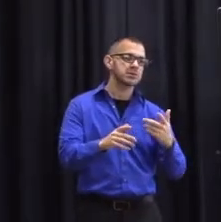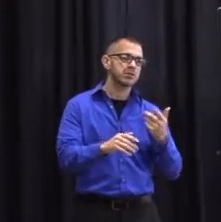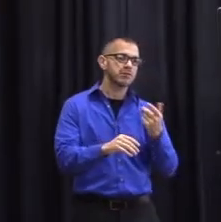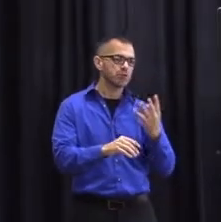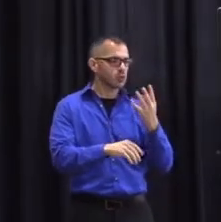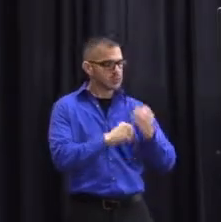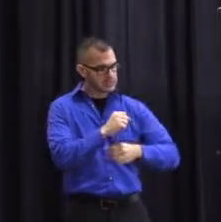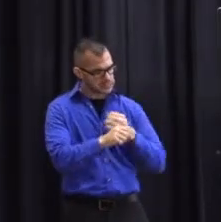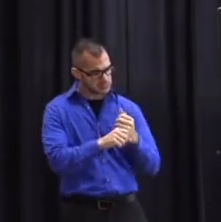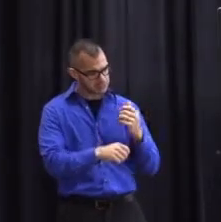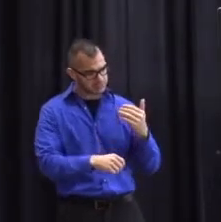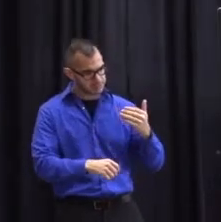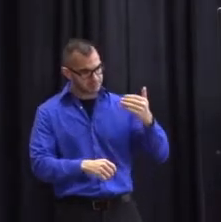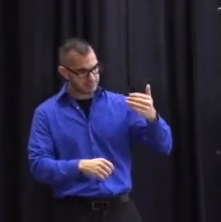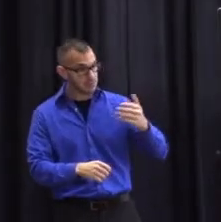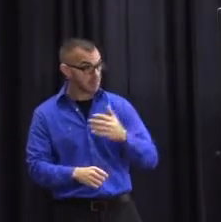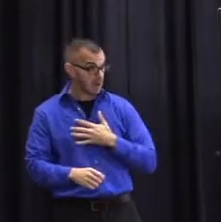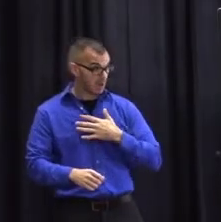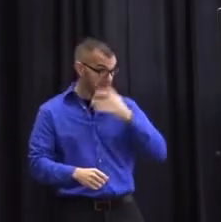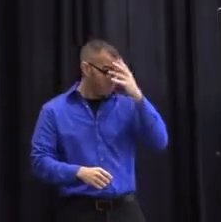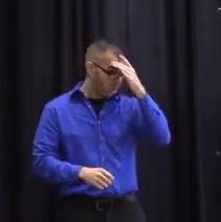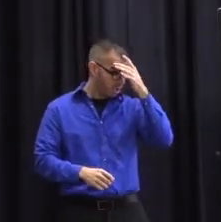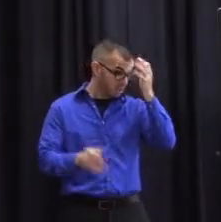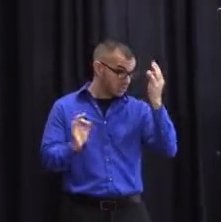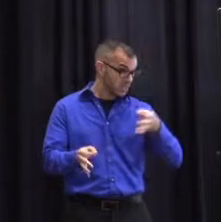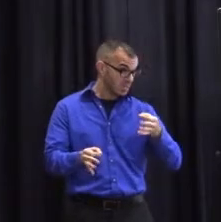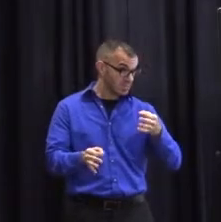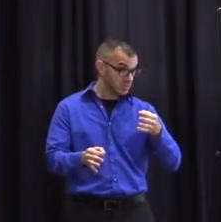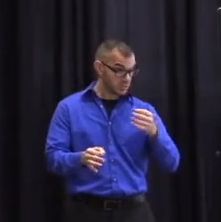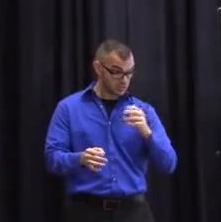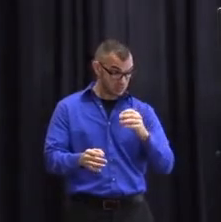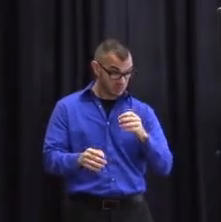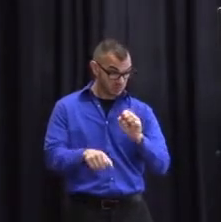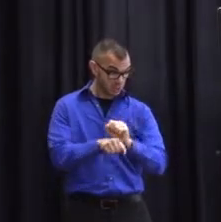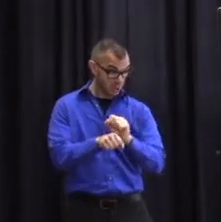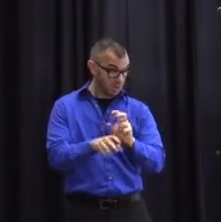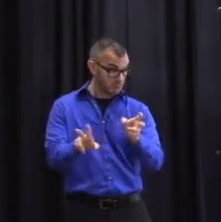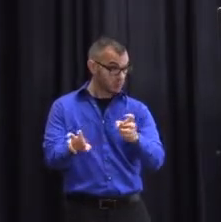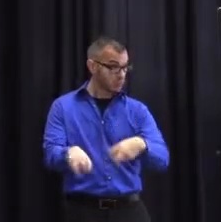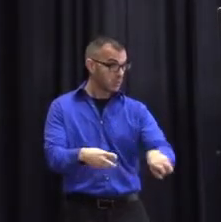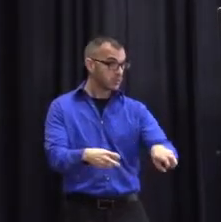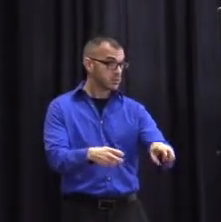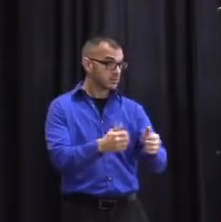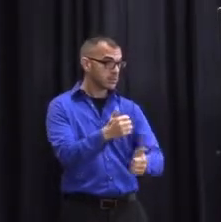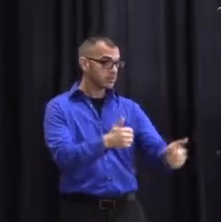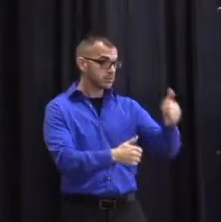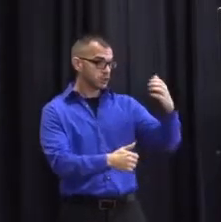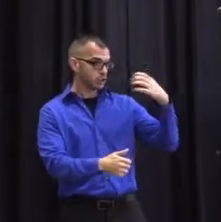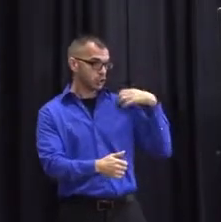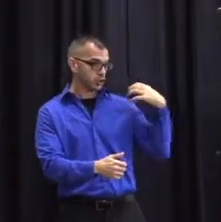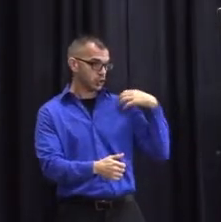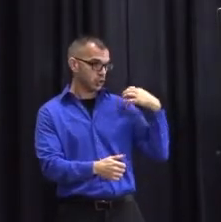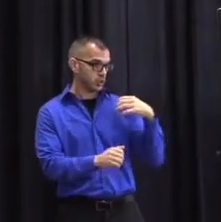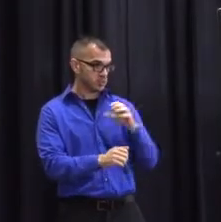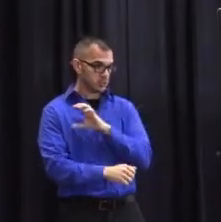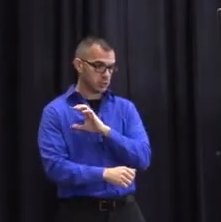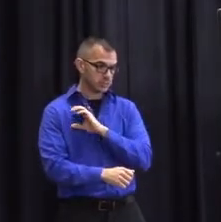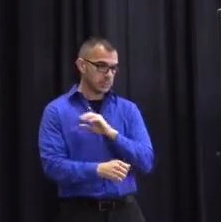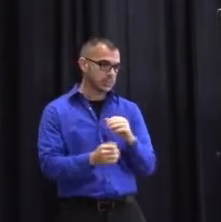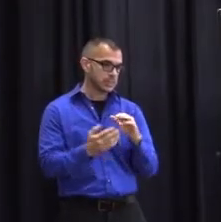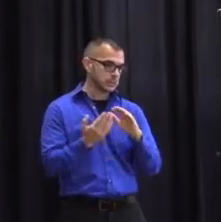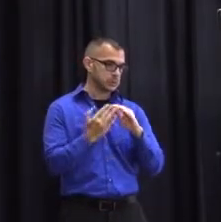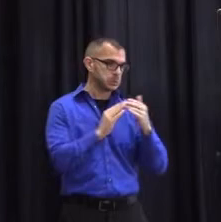of years, my dad decided the job transfer was so that he could be a chief of police of a small town. And